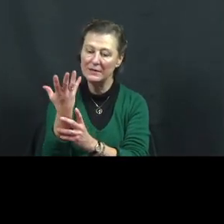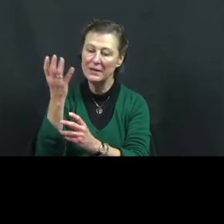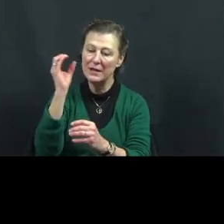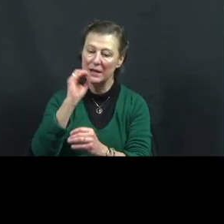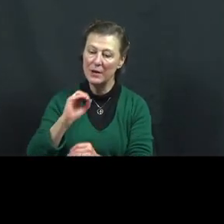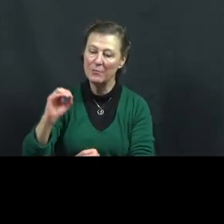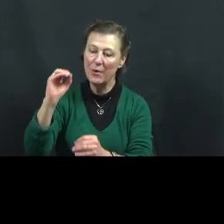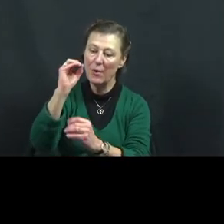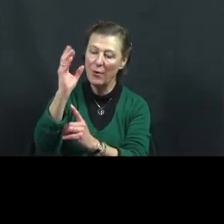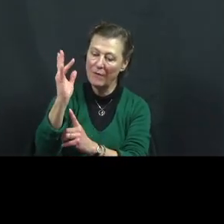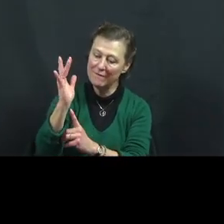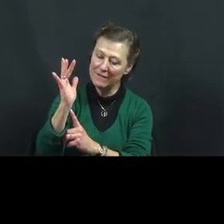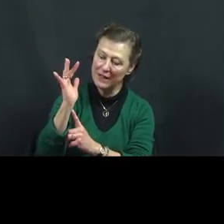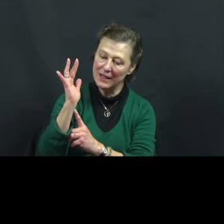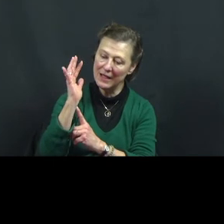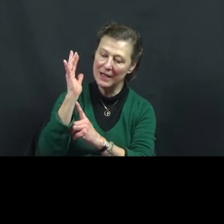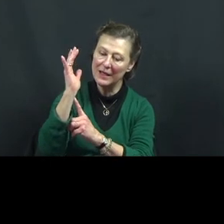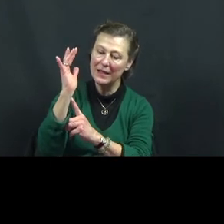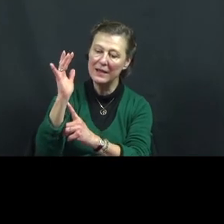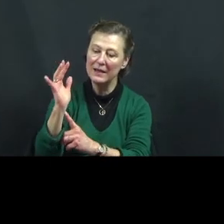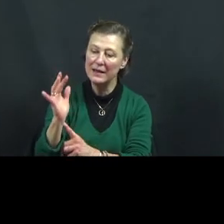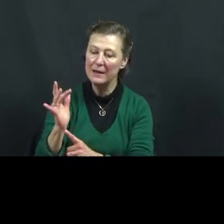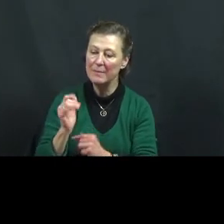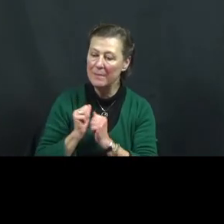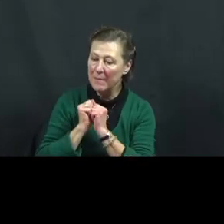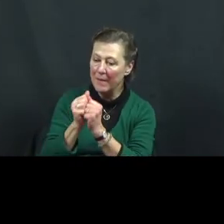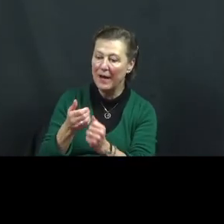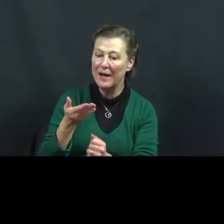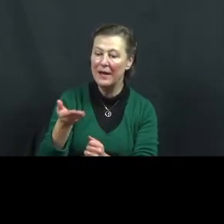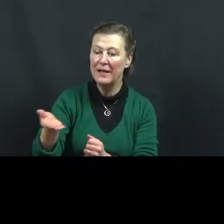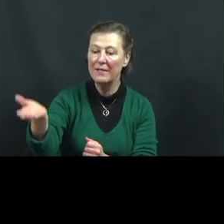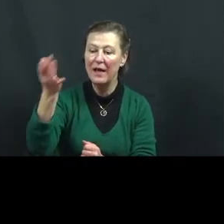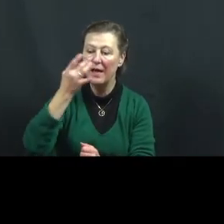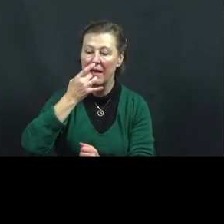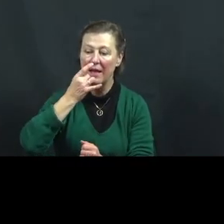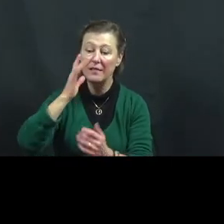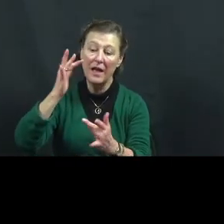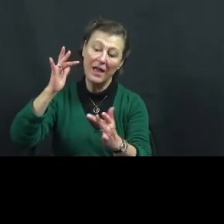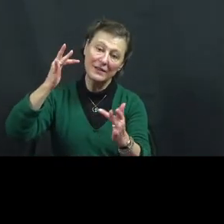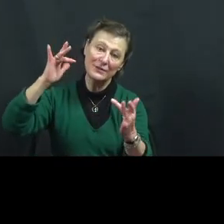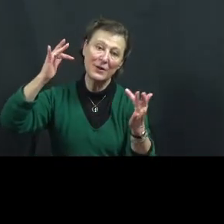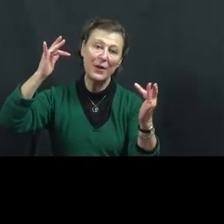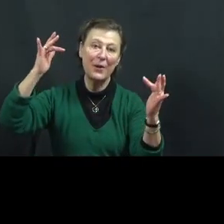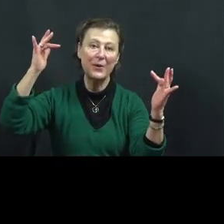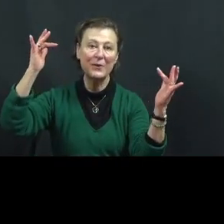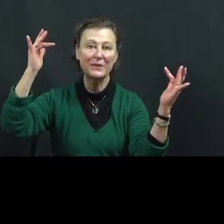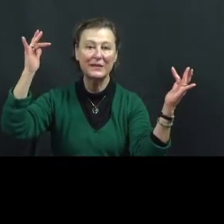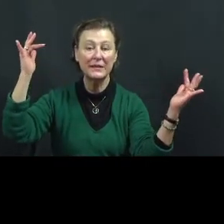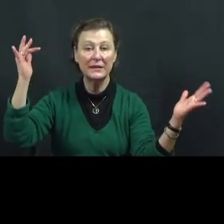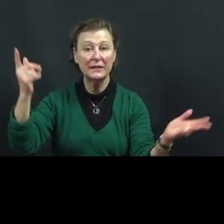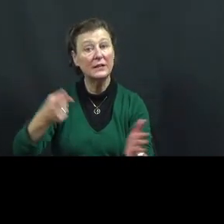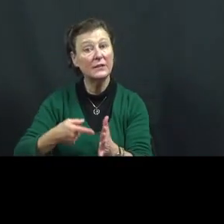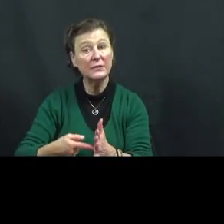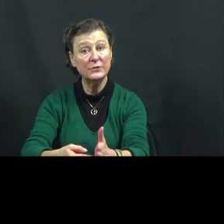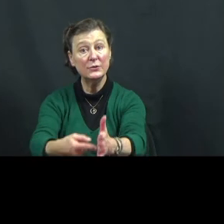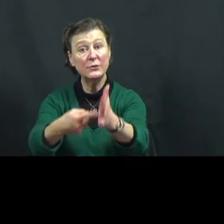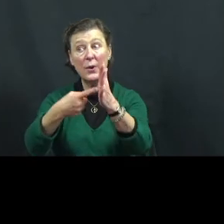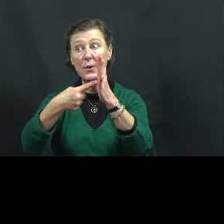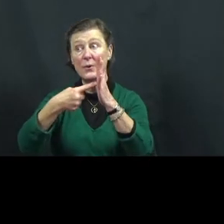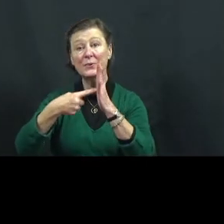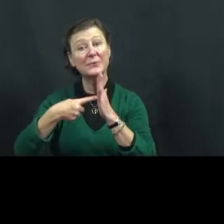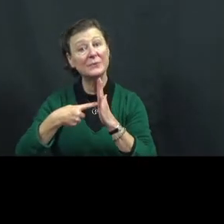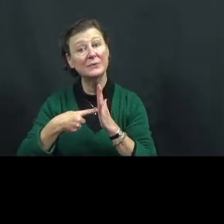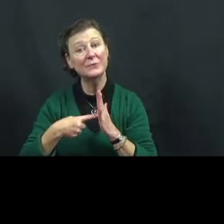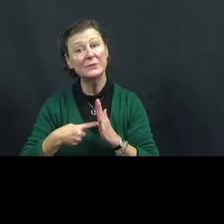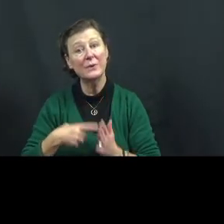Rise up, O flame, by thy light glowing,